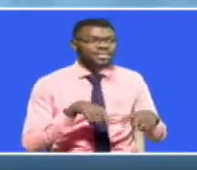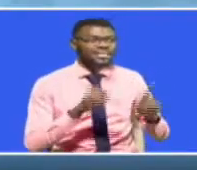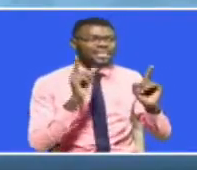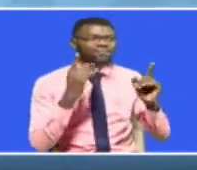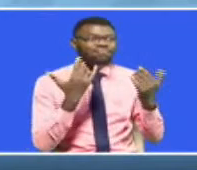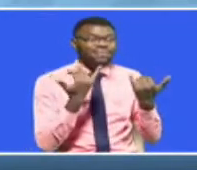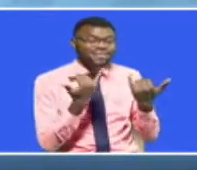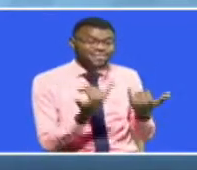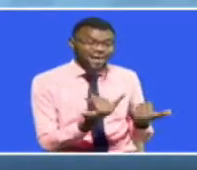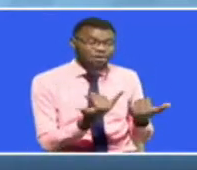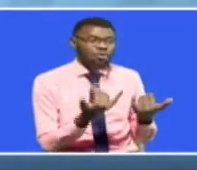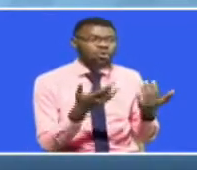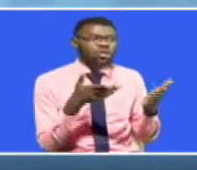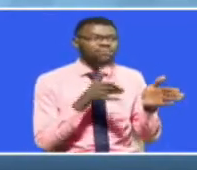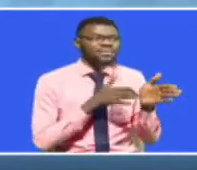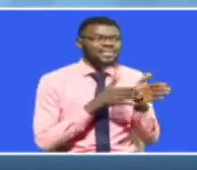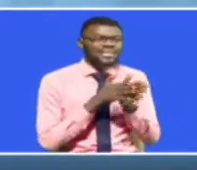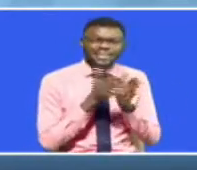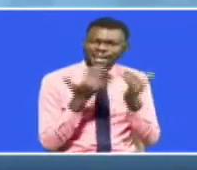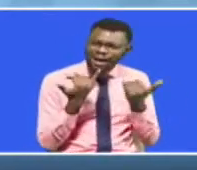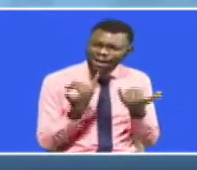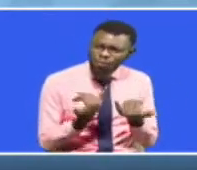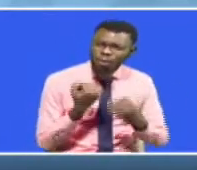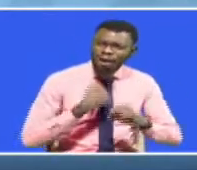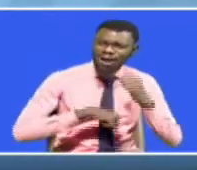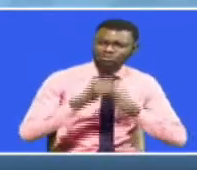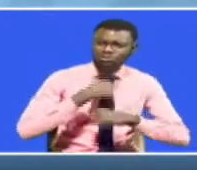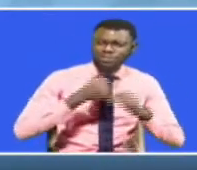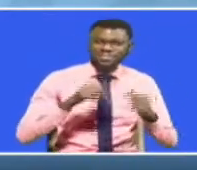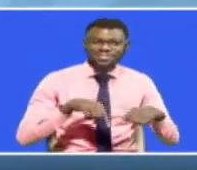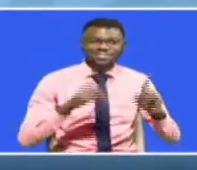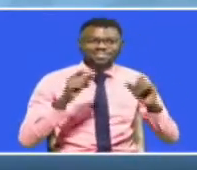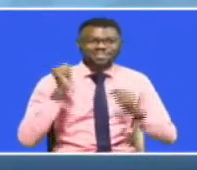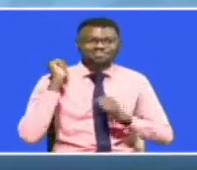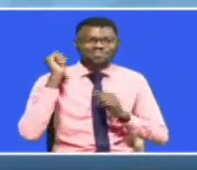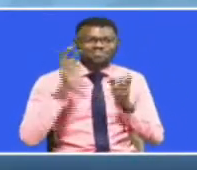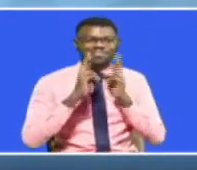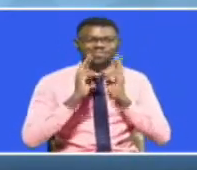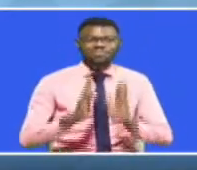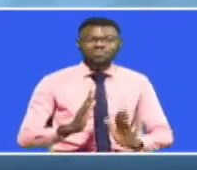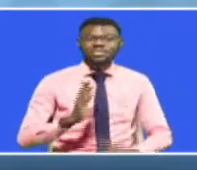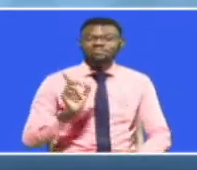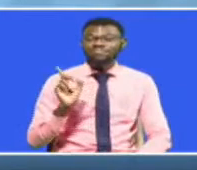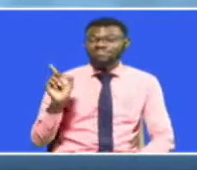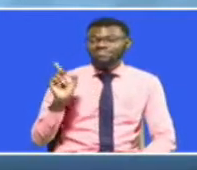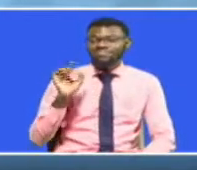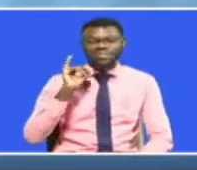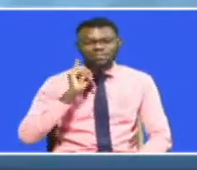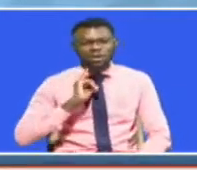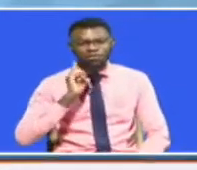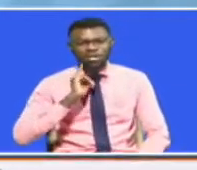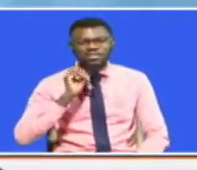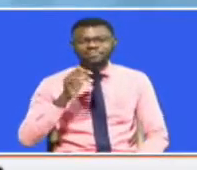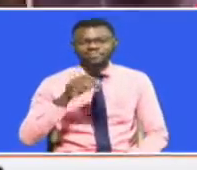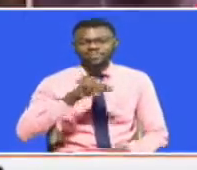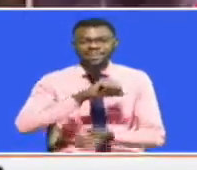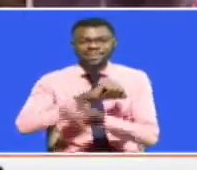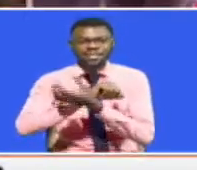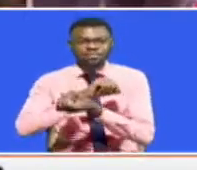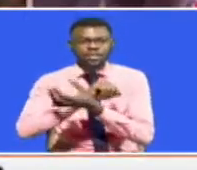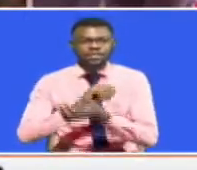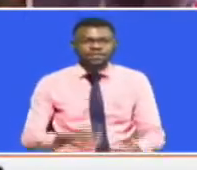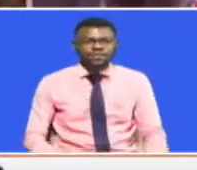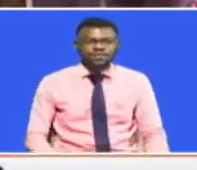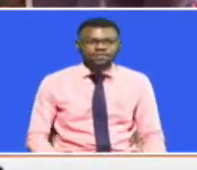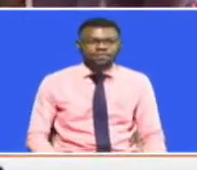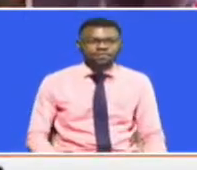of a shrewd, hands-on president. KTN's political affairs reporter Emmanuel To interrogates. Pay for the